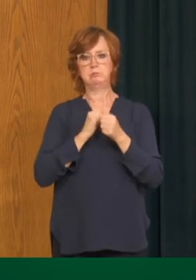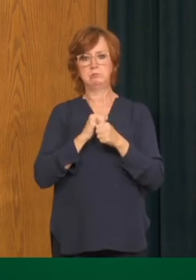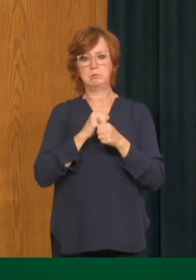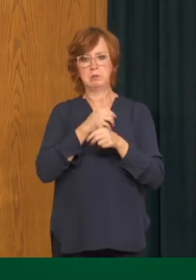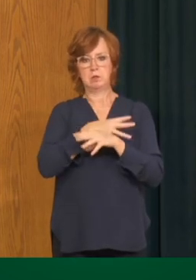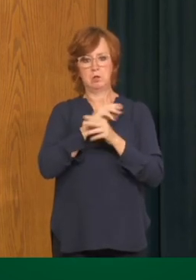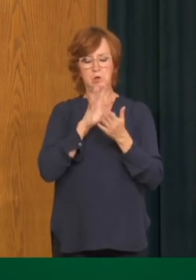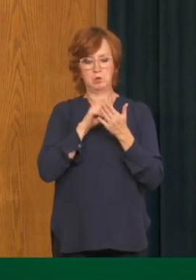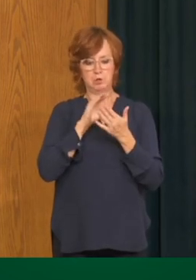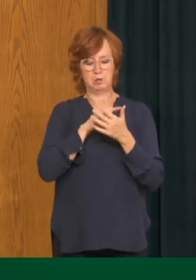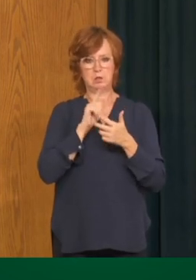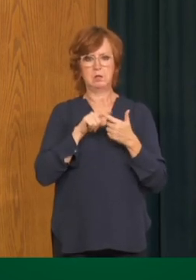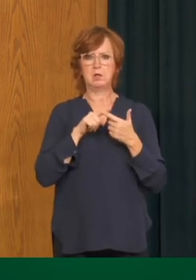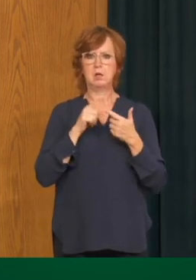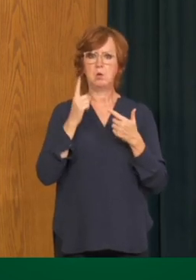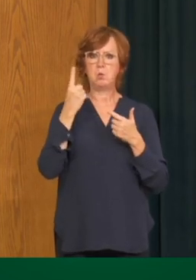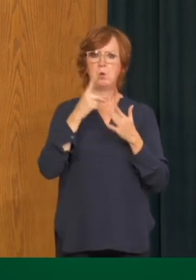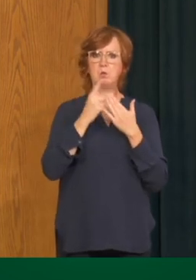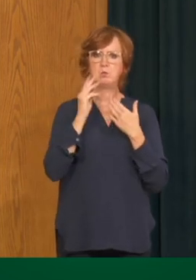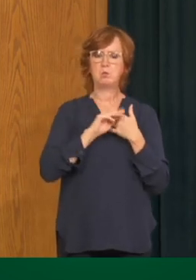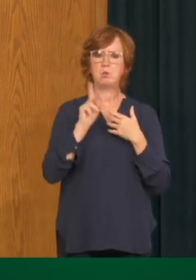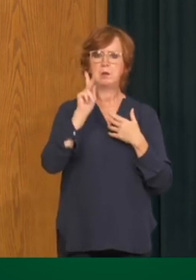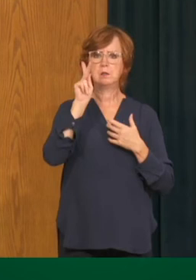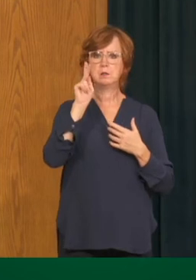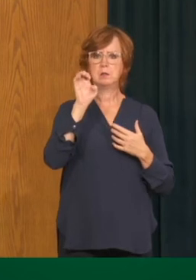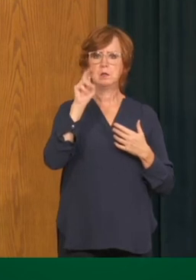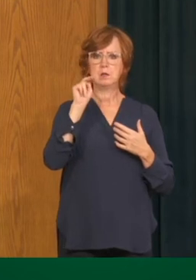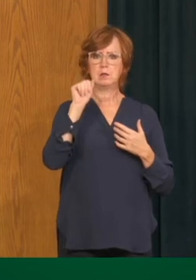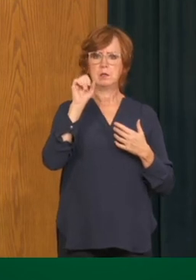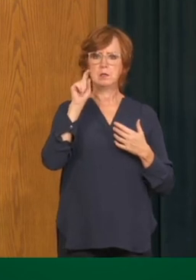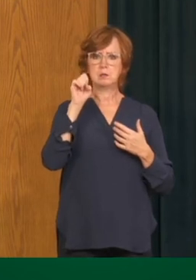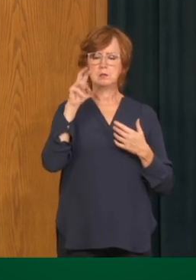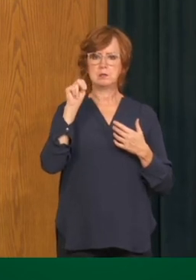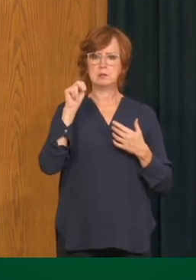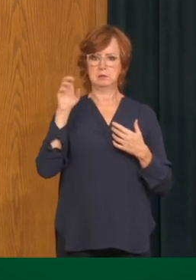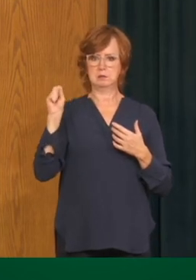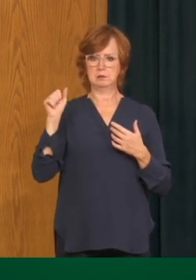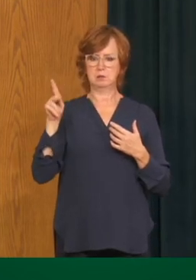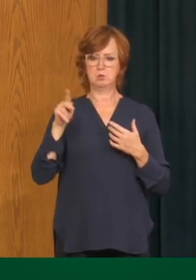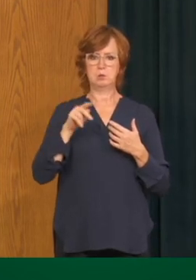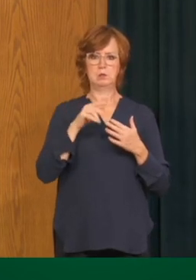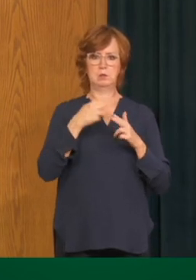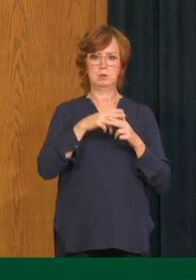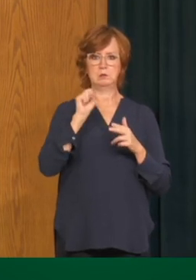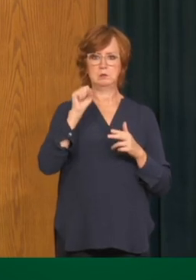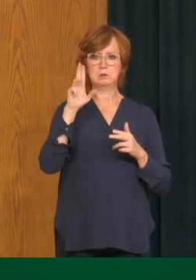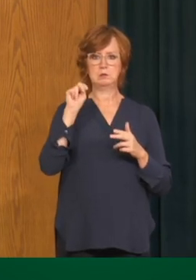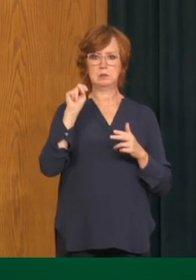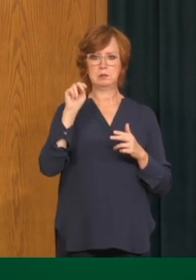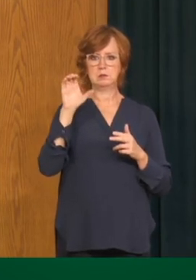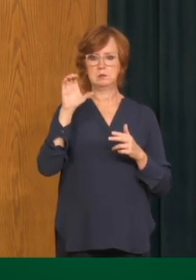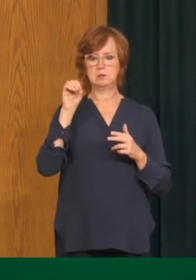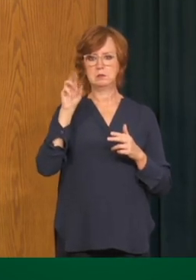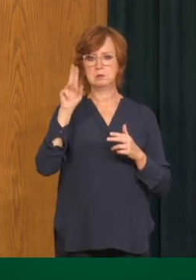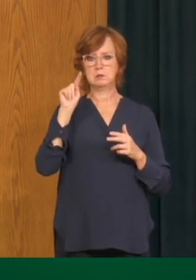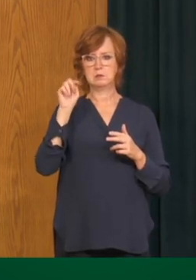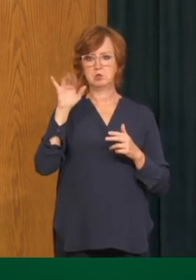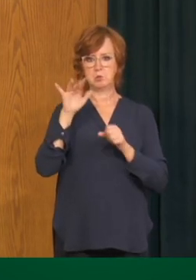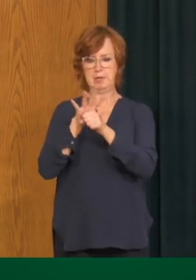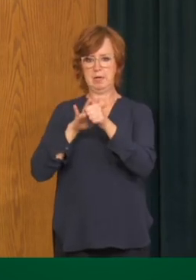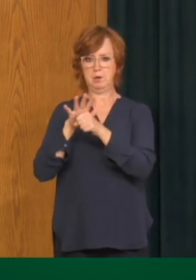We have a program that I had toured in Kenniston, in Sun Country, that is a very valuable distance